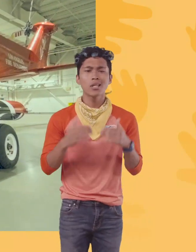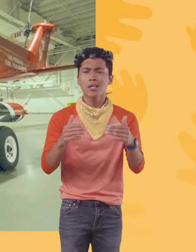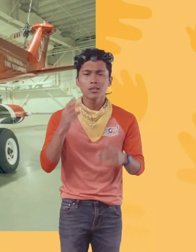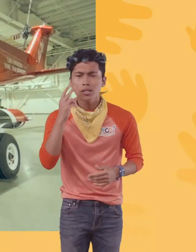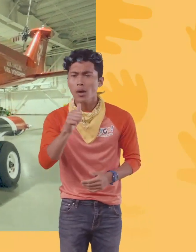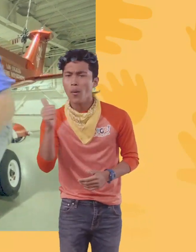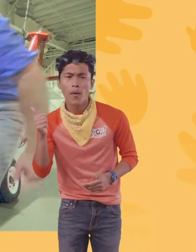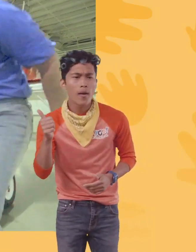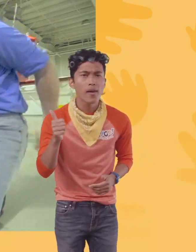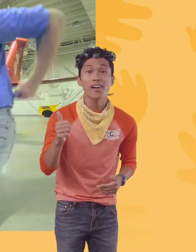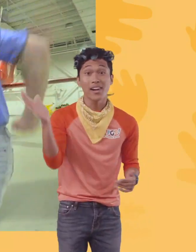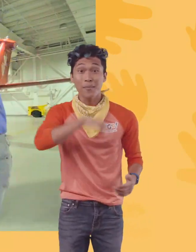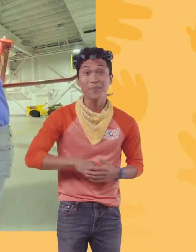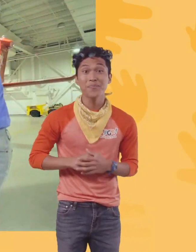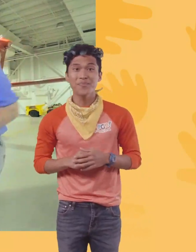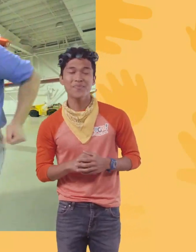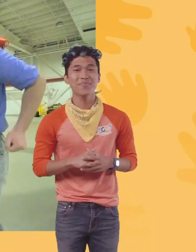what else there is, come on.